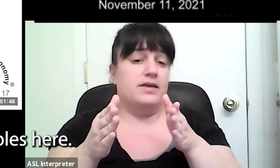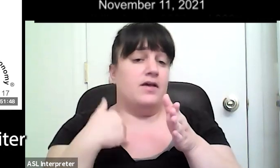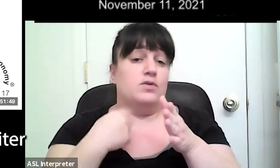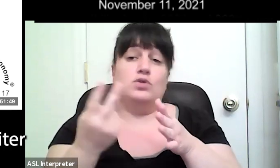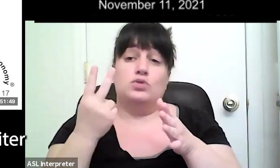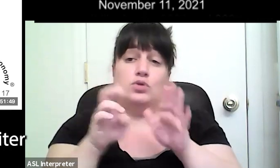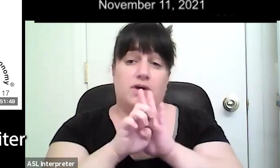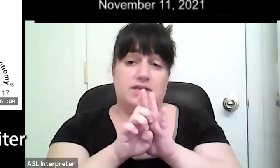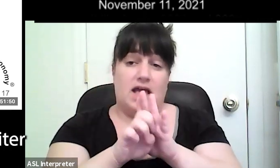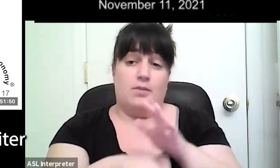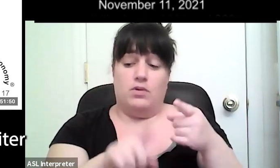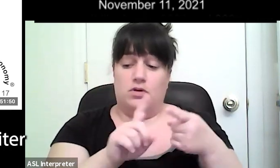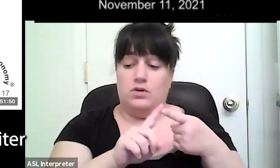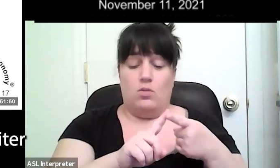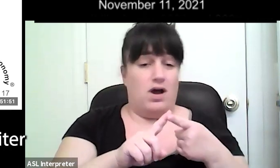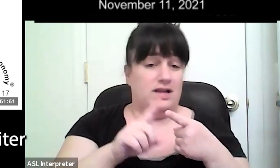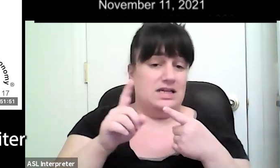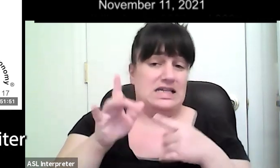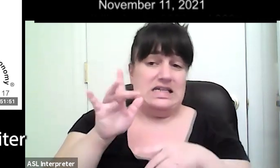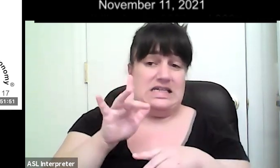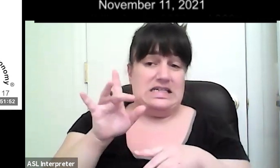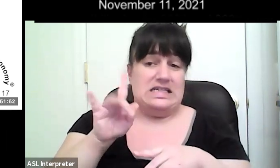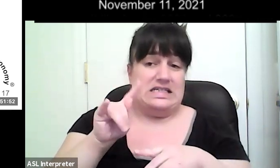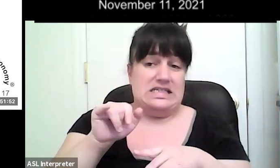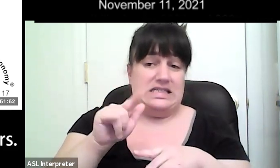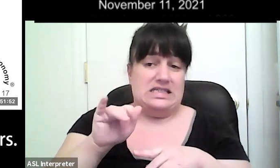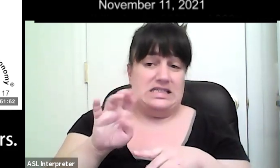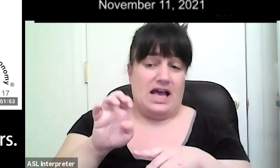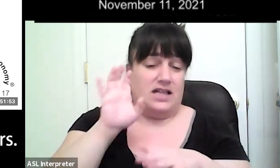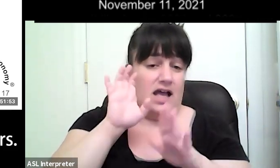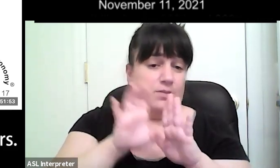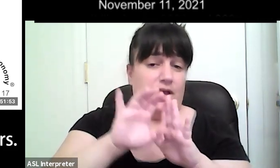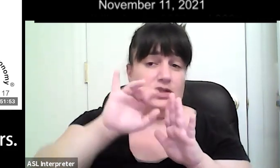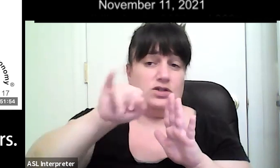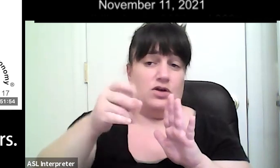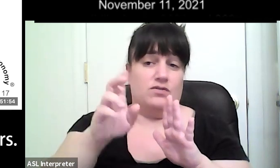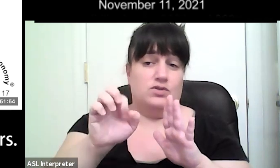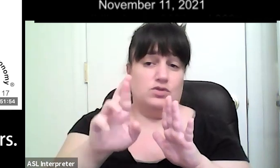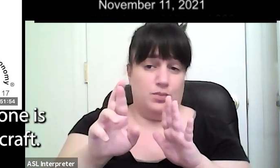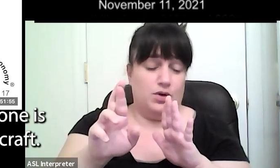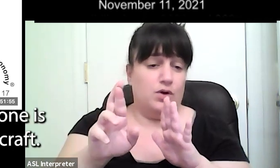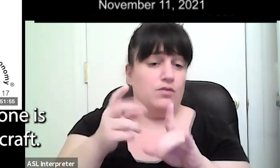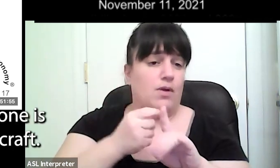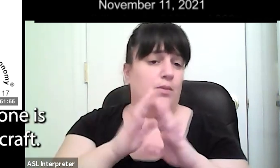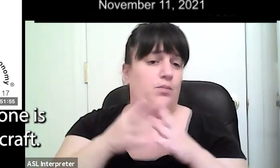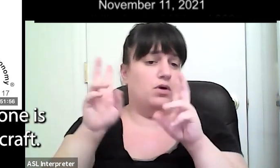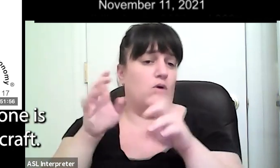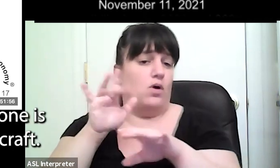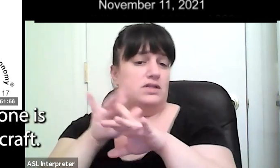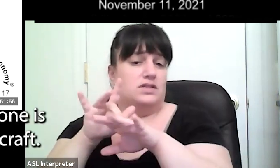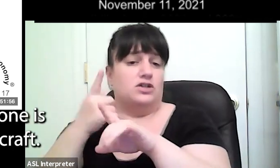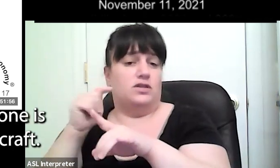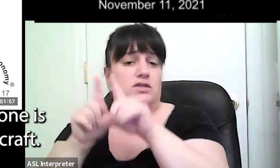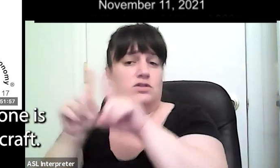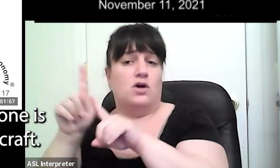examples here. One is a tactile picture of Jupiter from my book, Touch the Stars. And on the other picture,